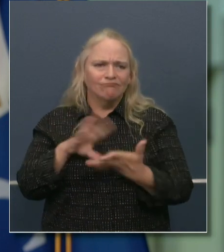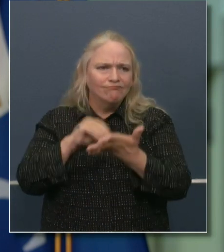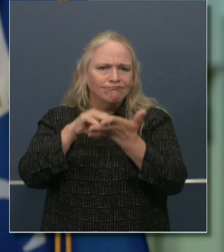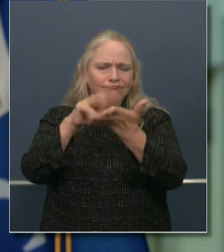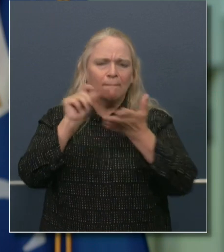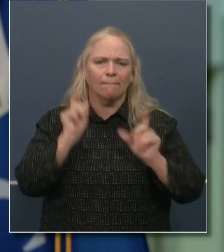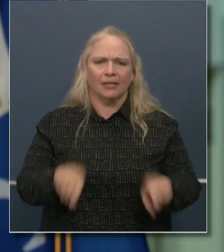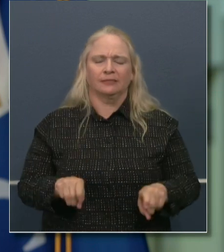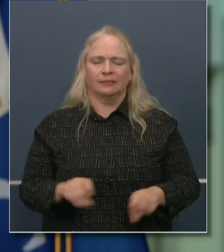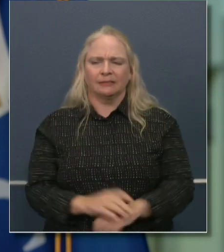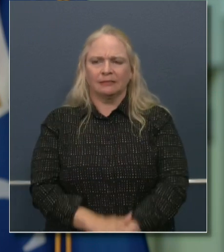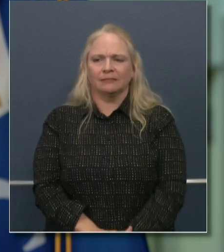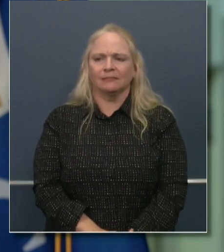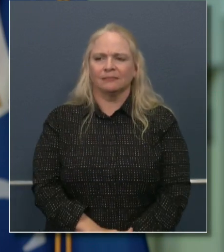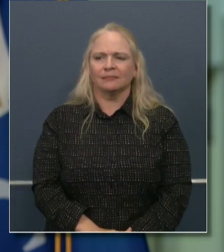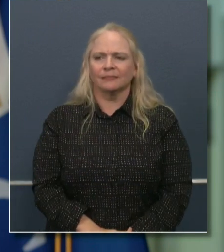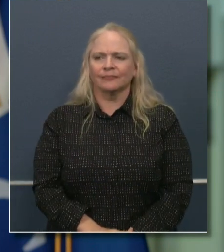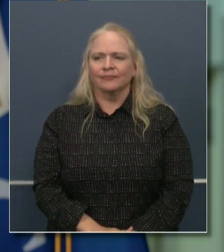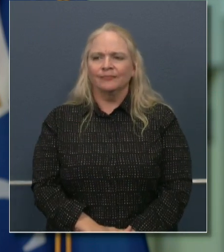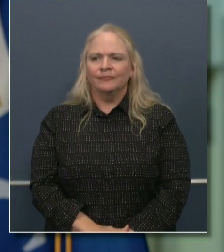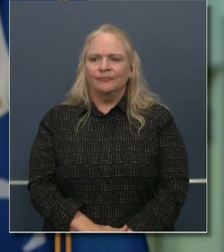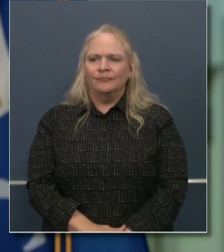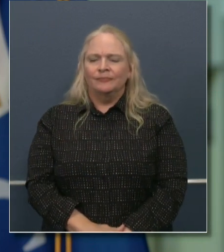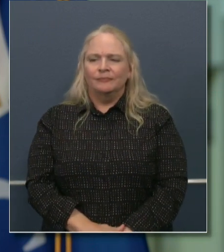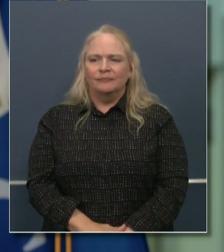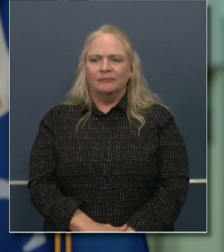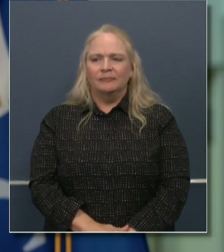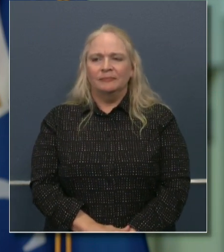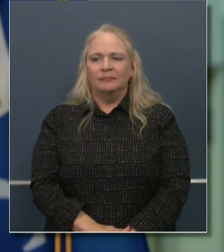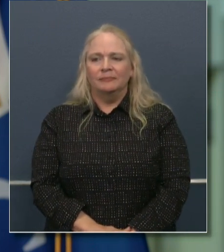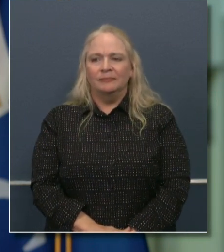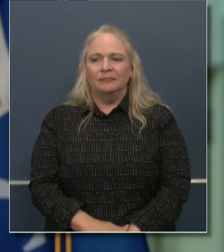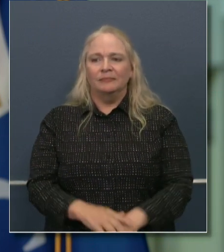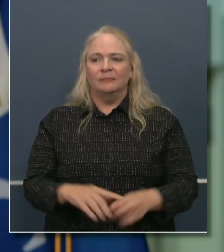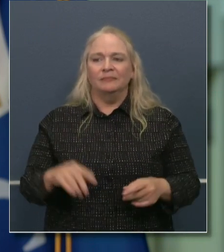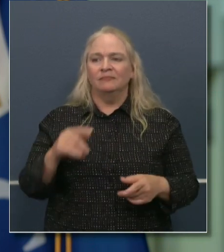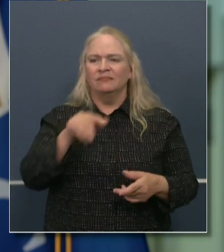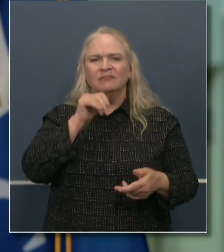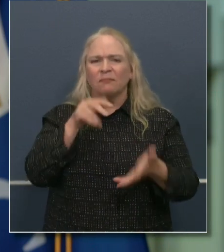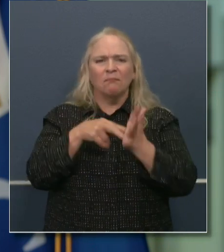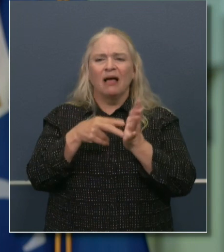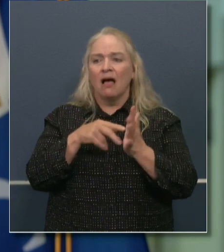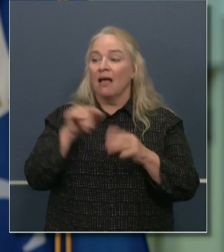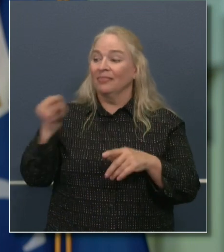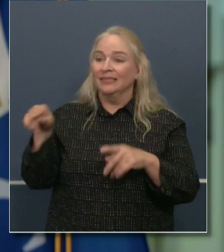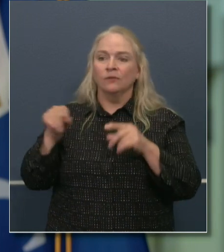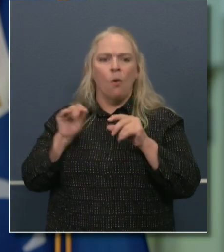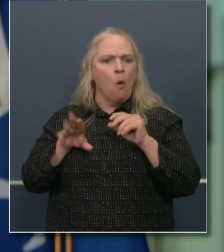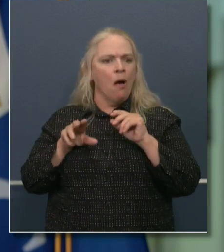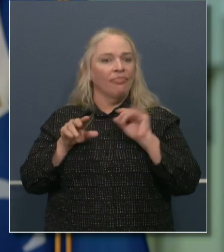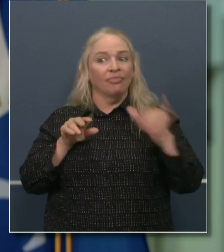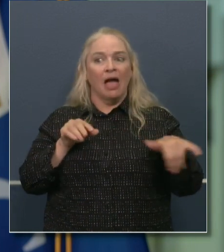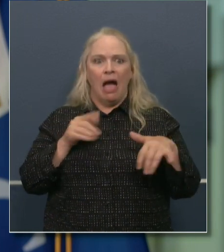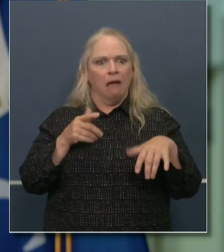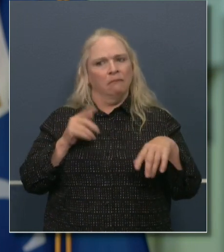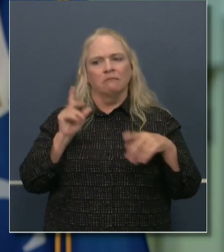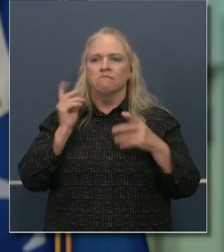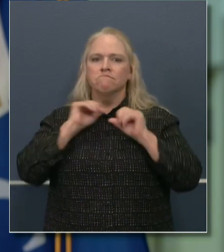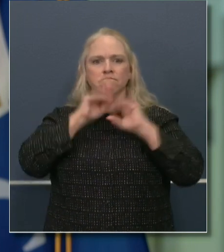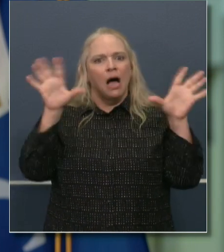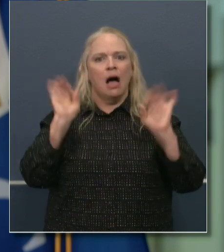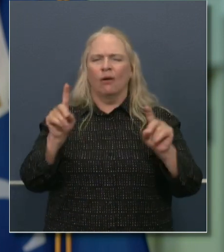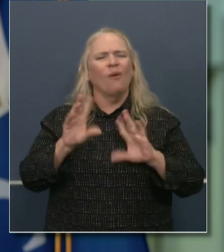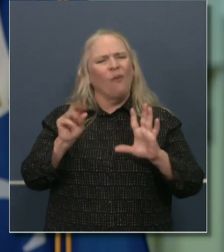and, not an or. And I didn't want to just applaud Austin Butner, who has been working very, very closely